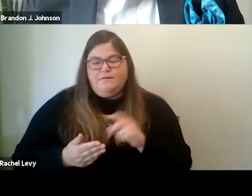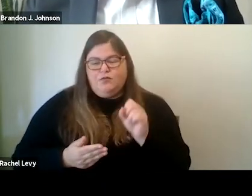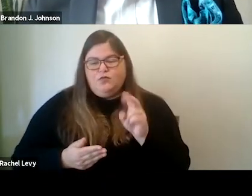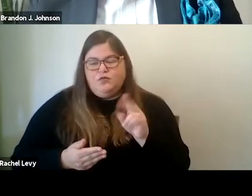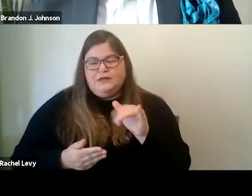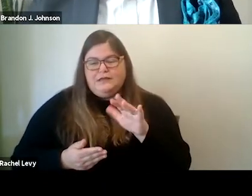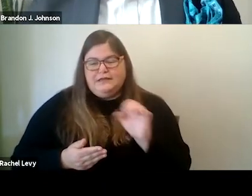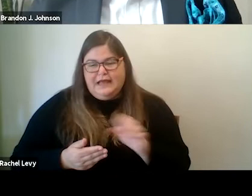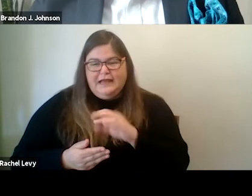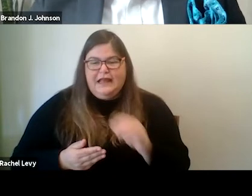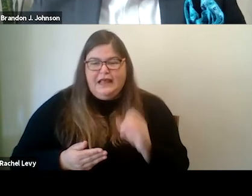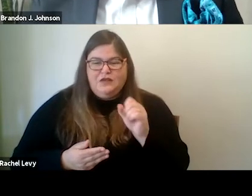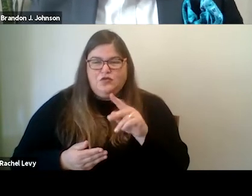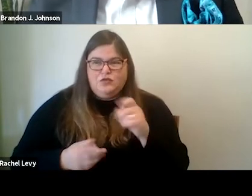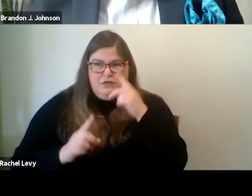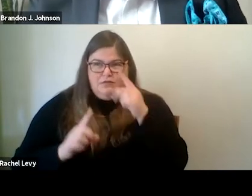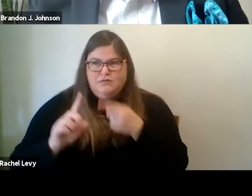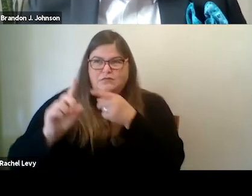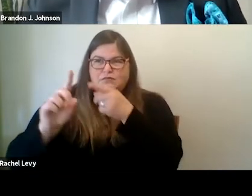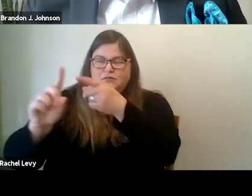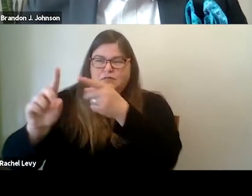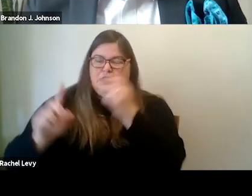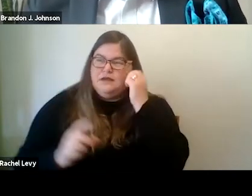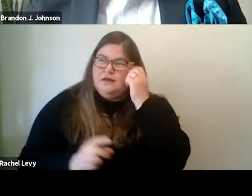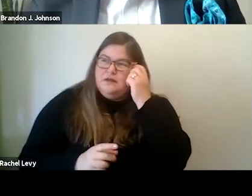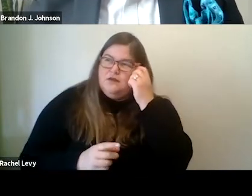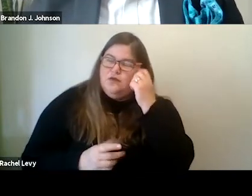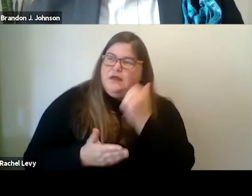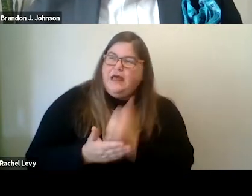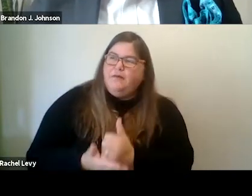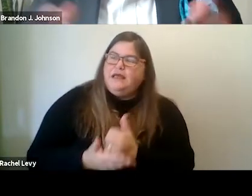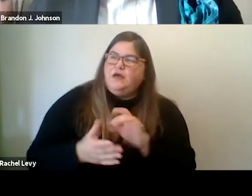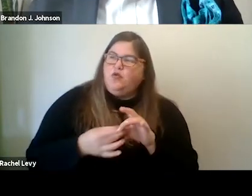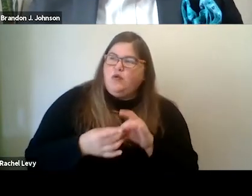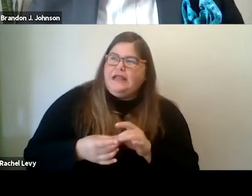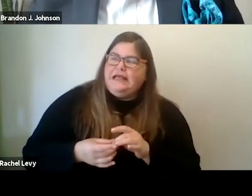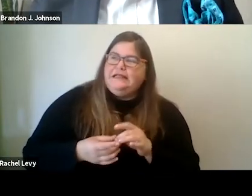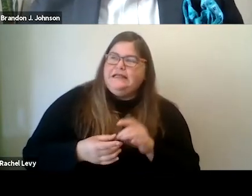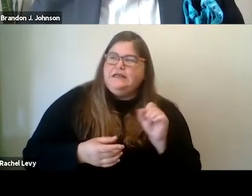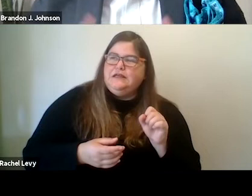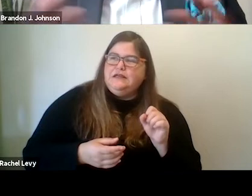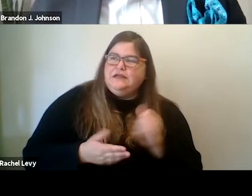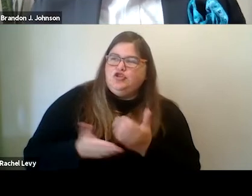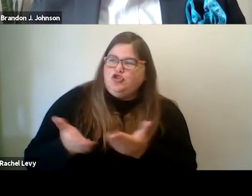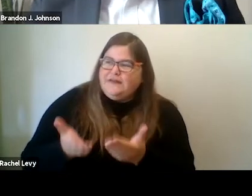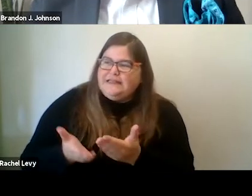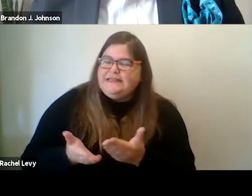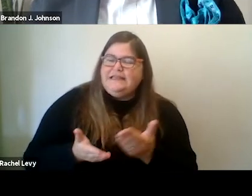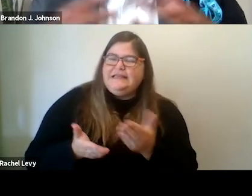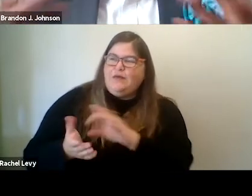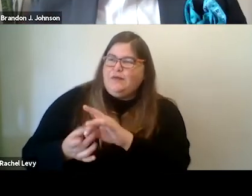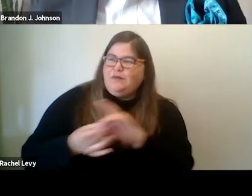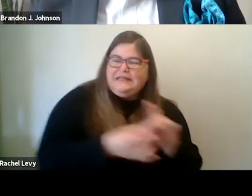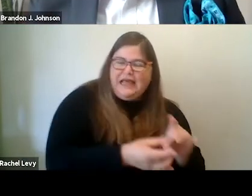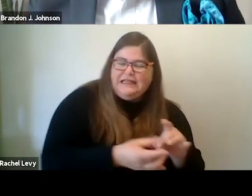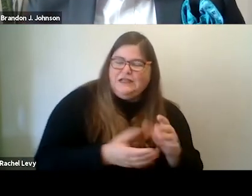suicidal ideation, in helping coordinate suicide prevention services and get people connected to services, creating referral